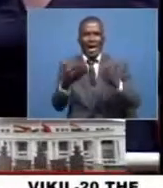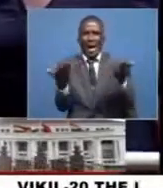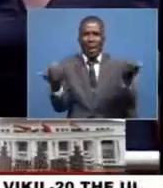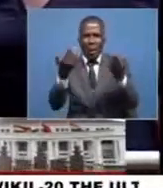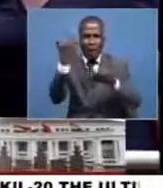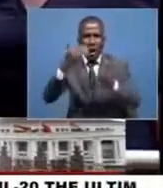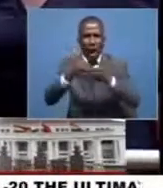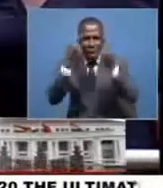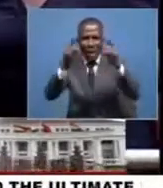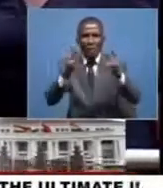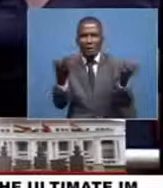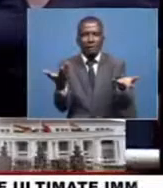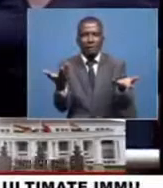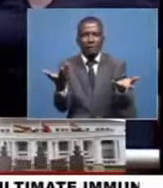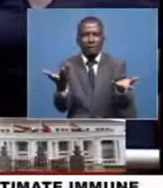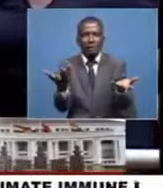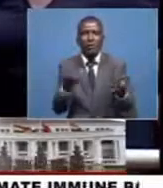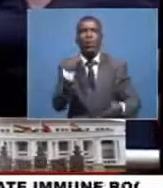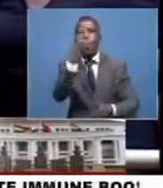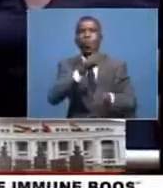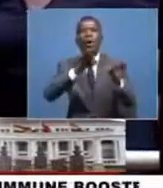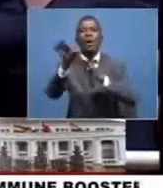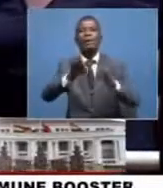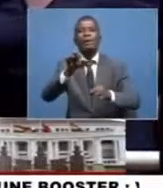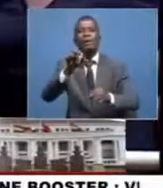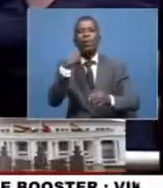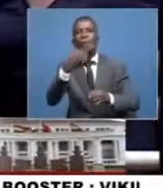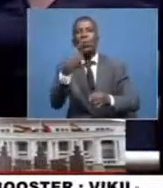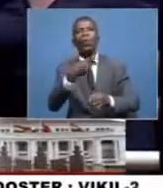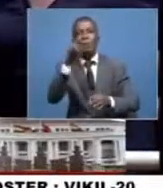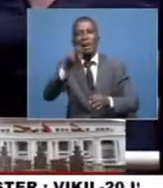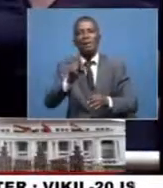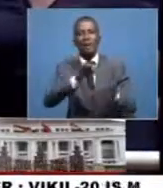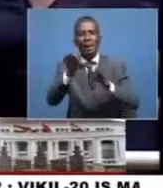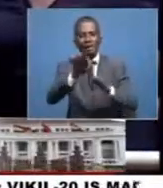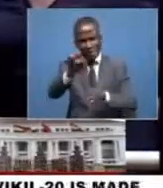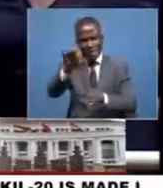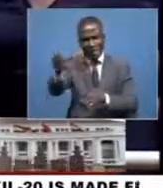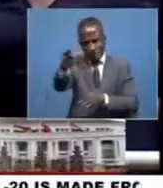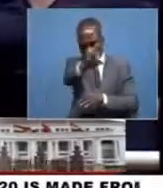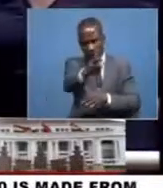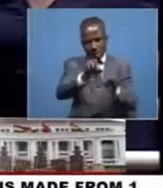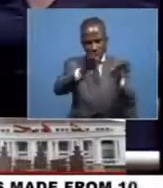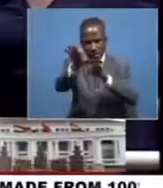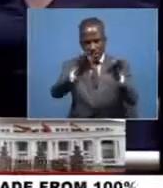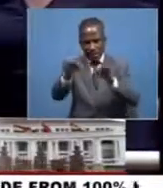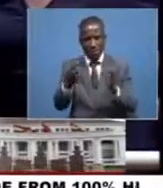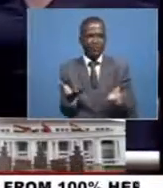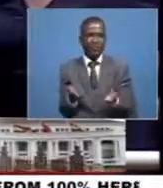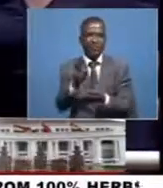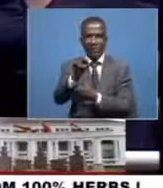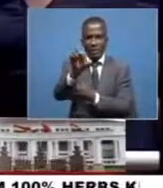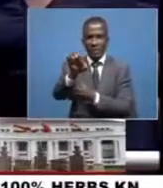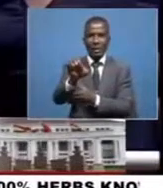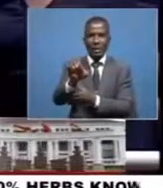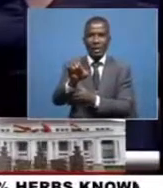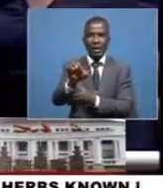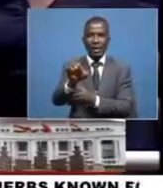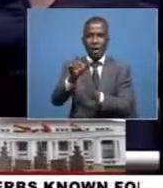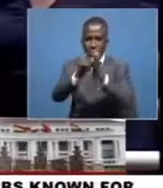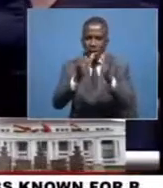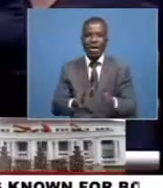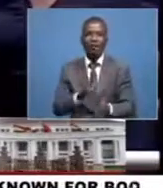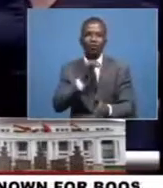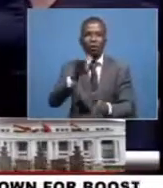about? Who's going to answer this? Apart from that, remember that the petitioner is not the returning officer.